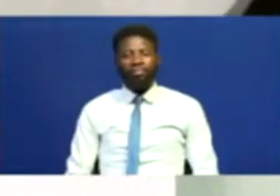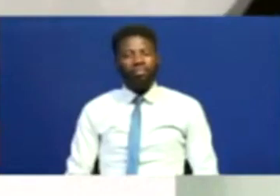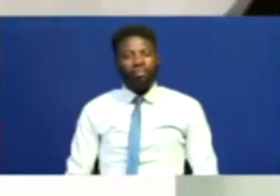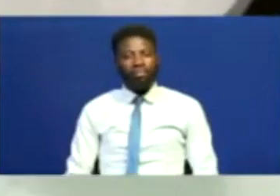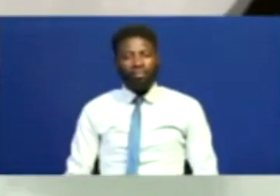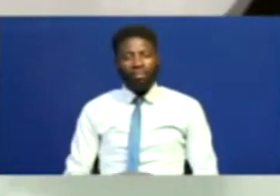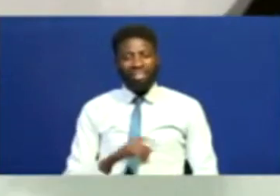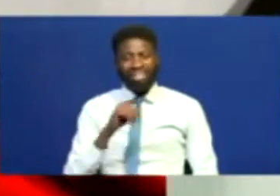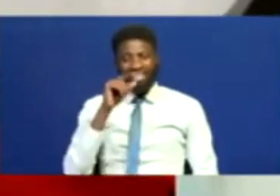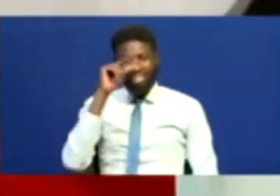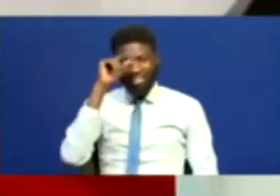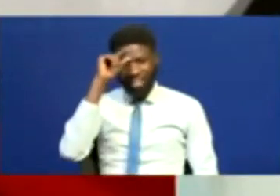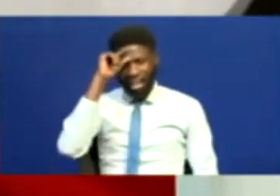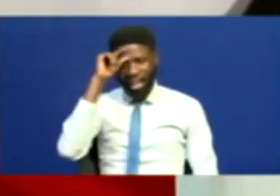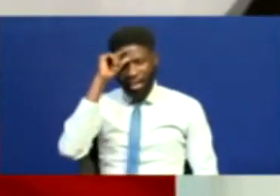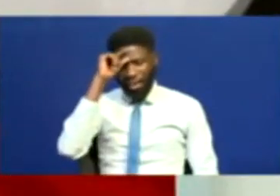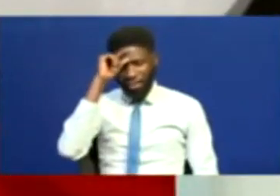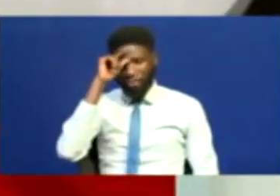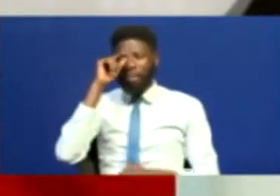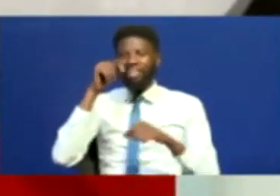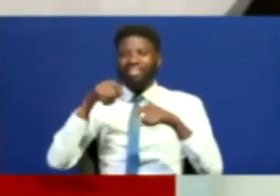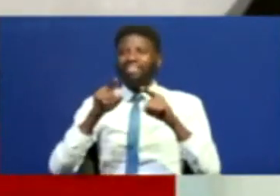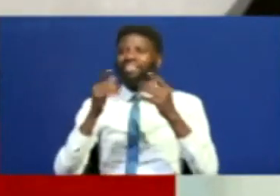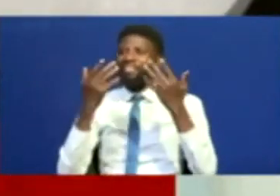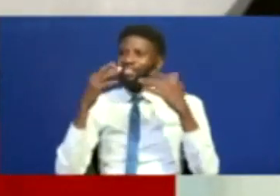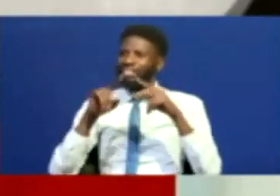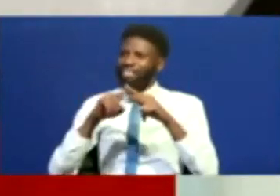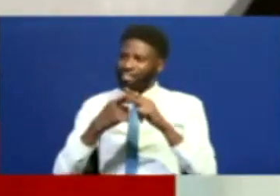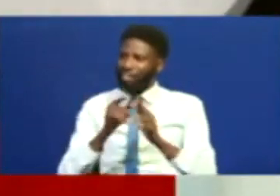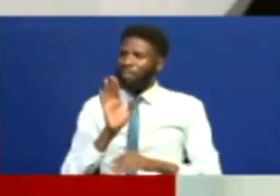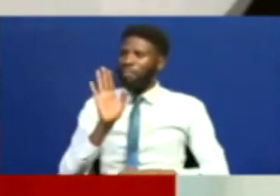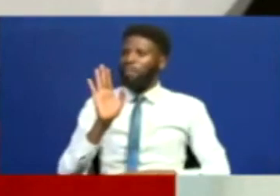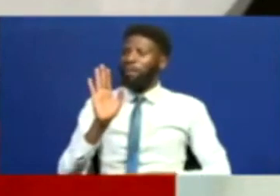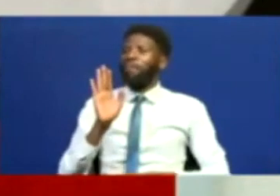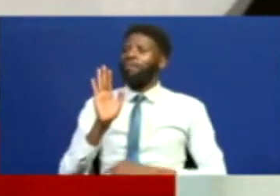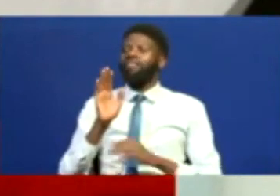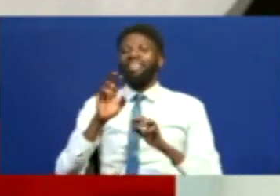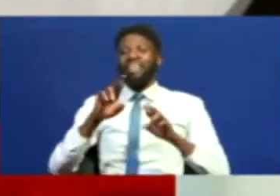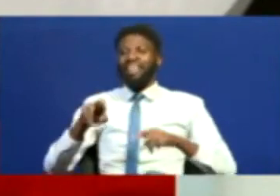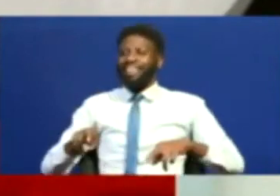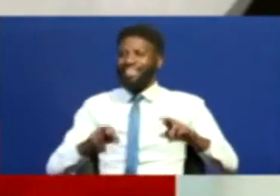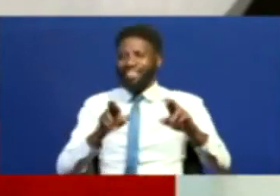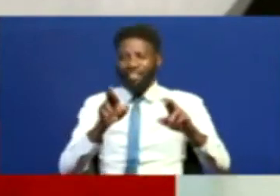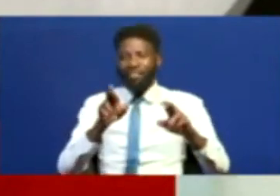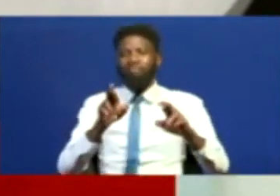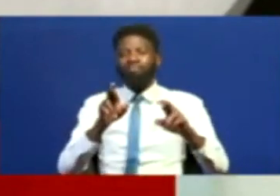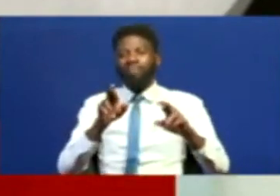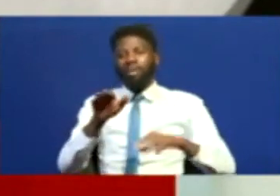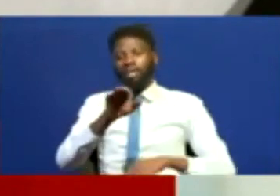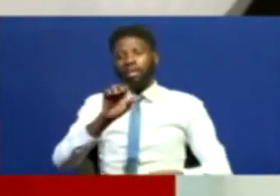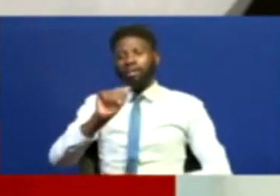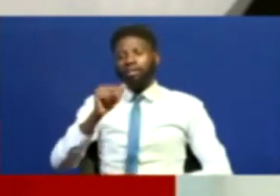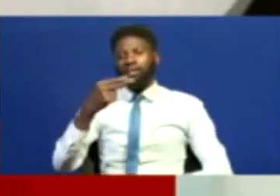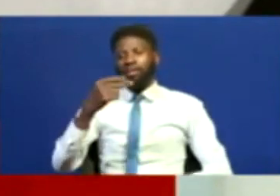The government has commenced expansion works on canals and desilting of rivers in the expansive Ahero, West